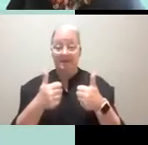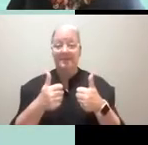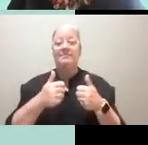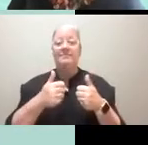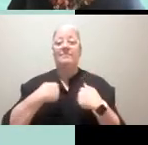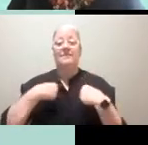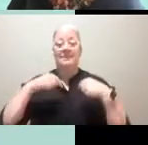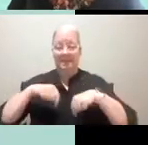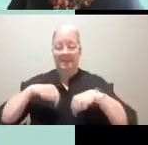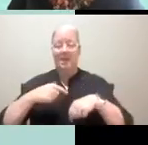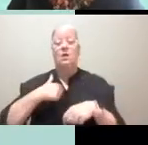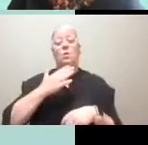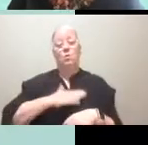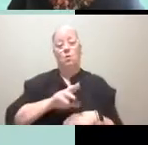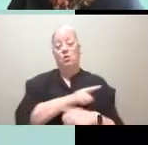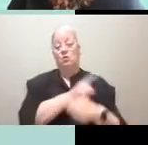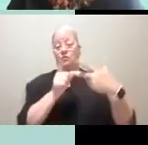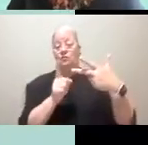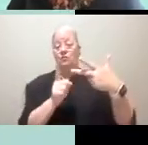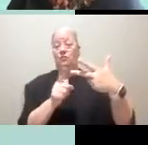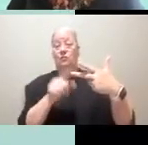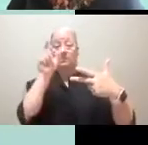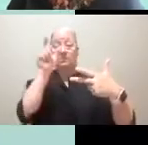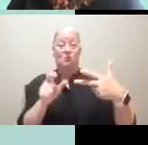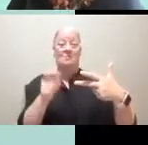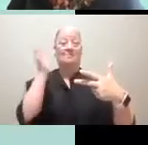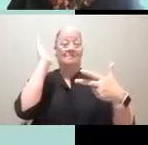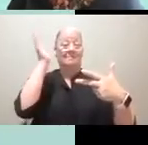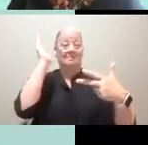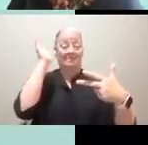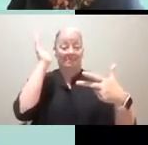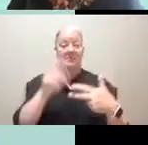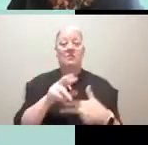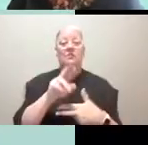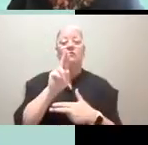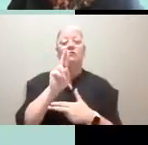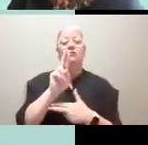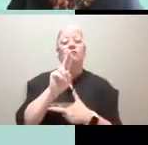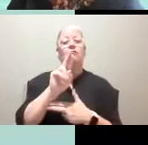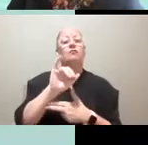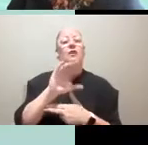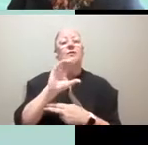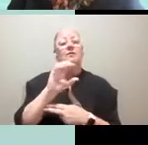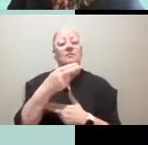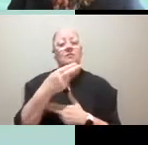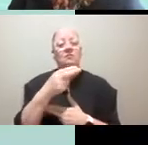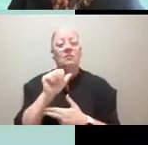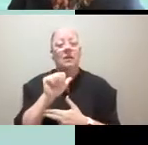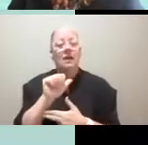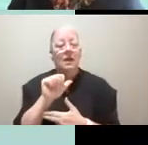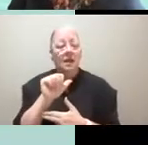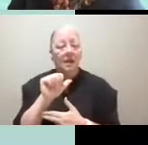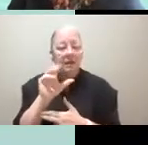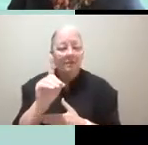our third speaker, Richard Musisi. Thank you.